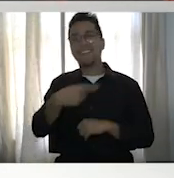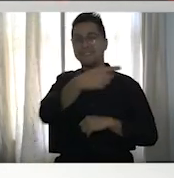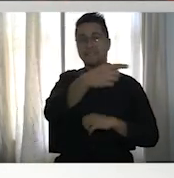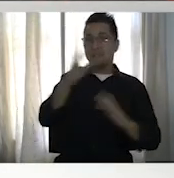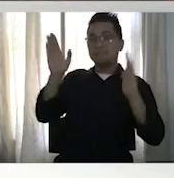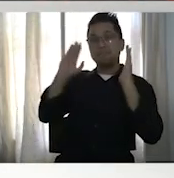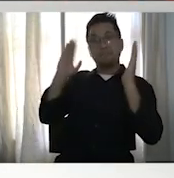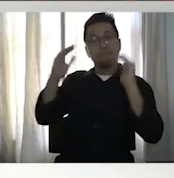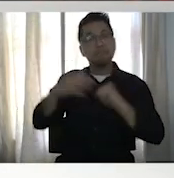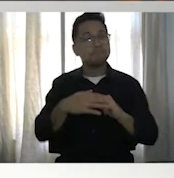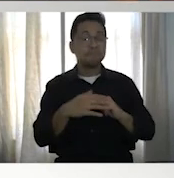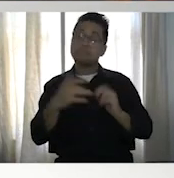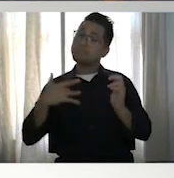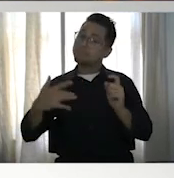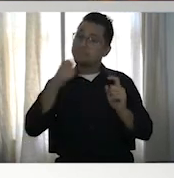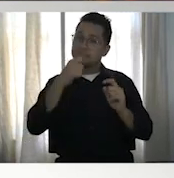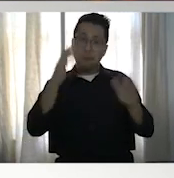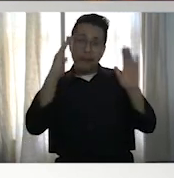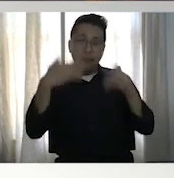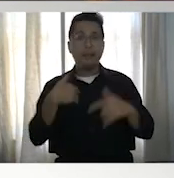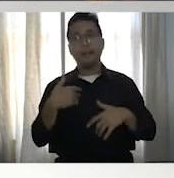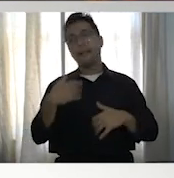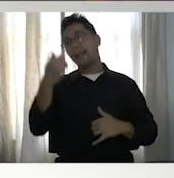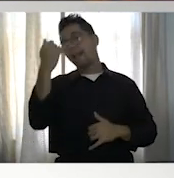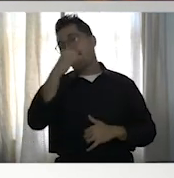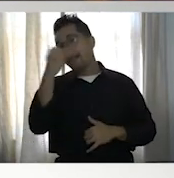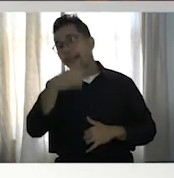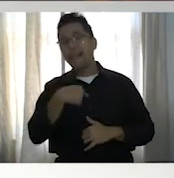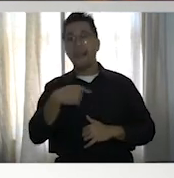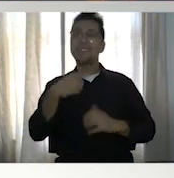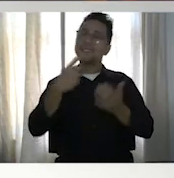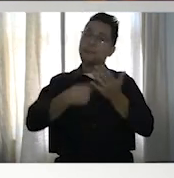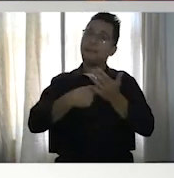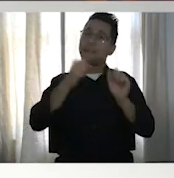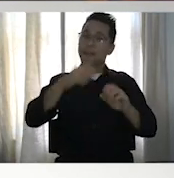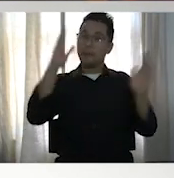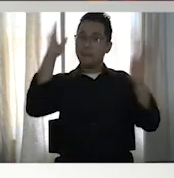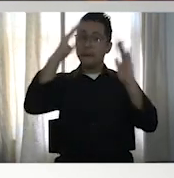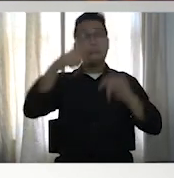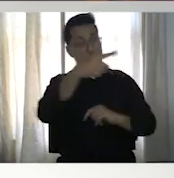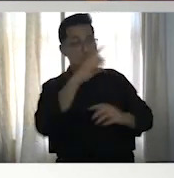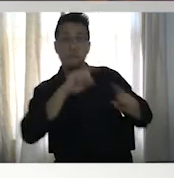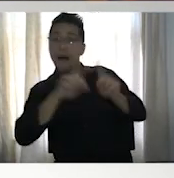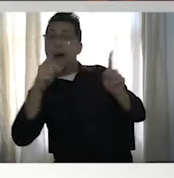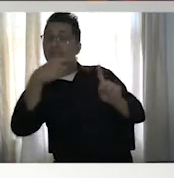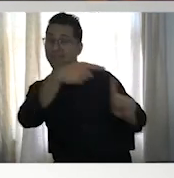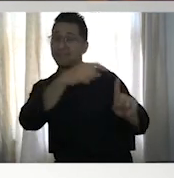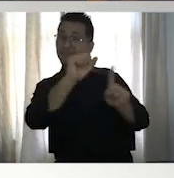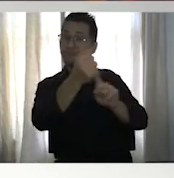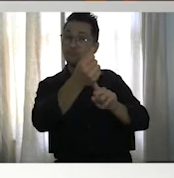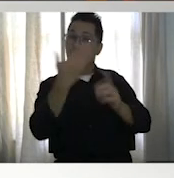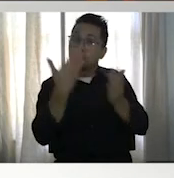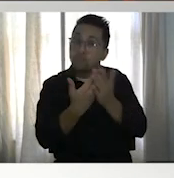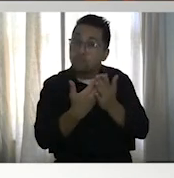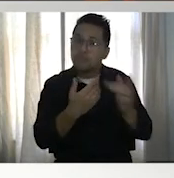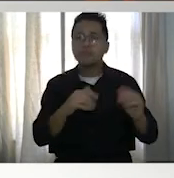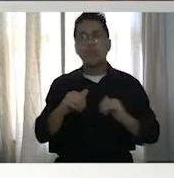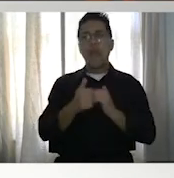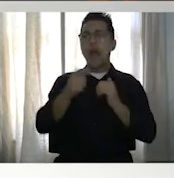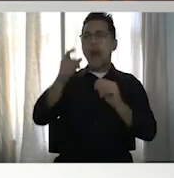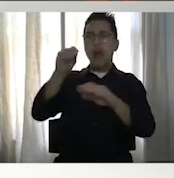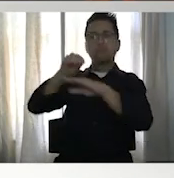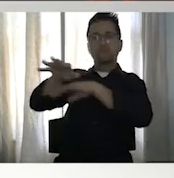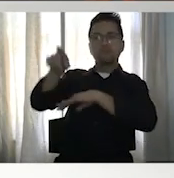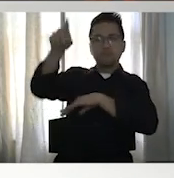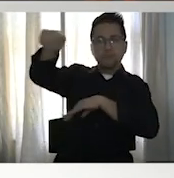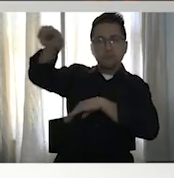attention. He often doesn't pay attention and gets goofy and gets in trouble, right? But this is a good time. So how did it make the other people feel? The